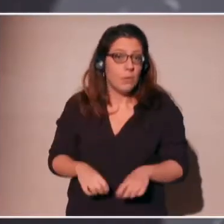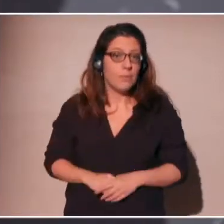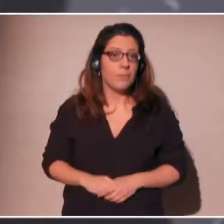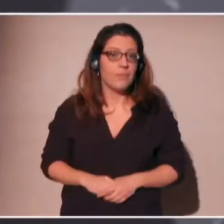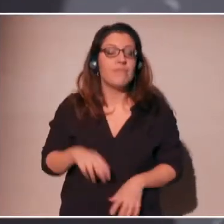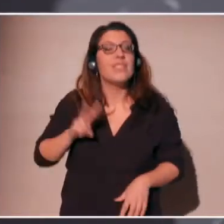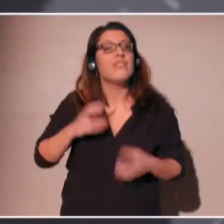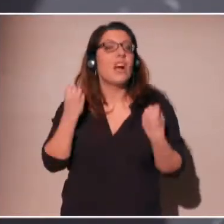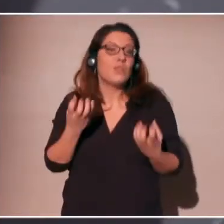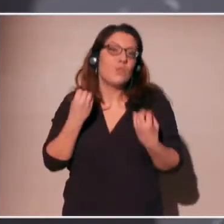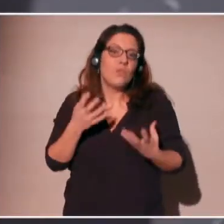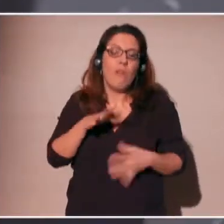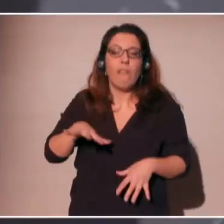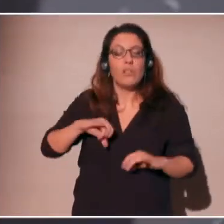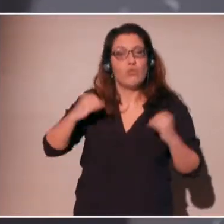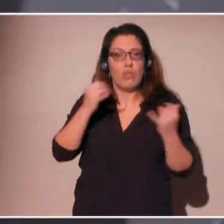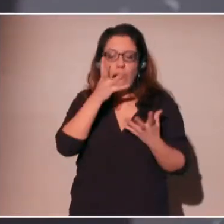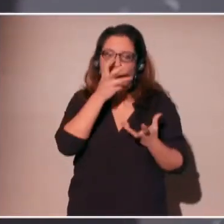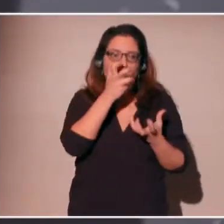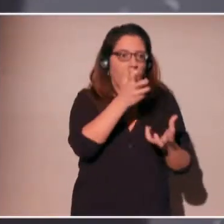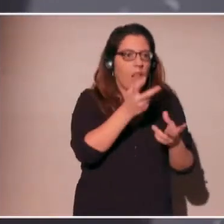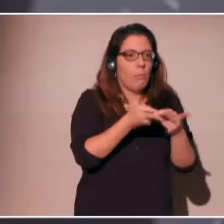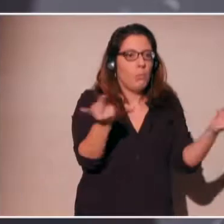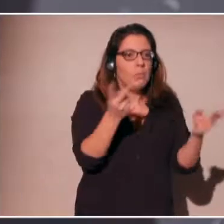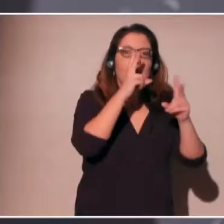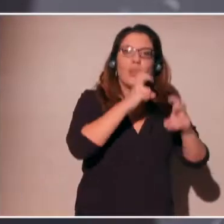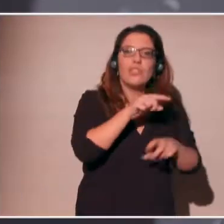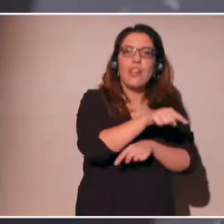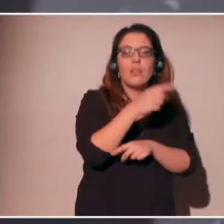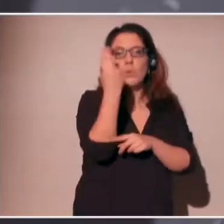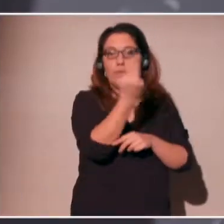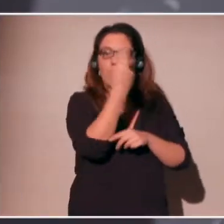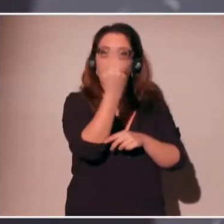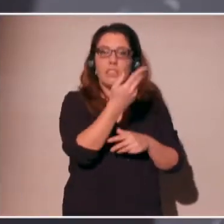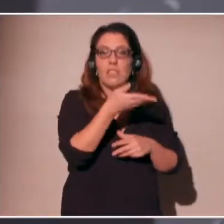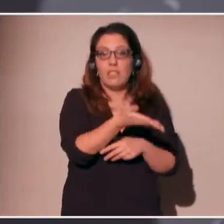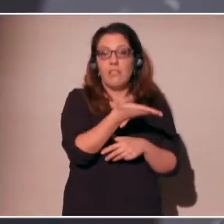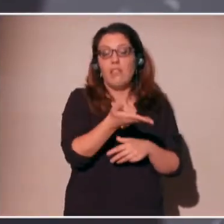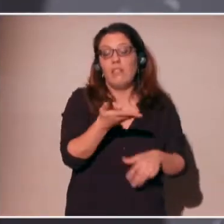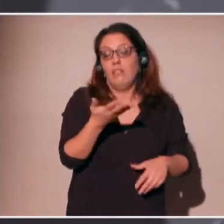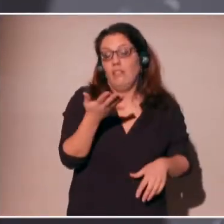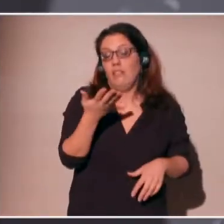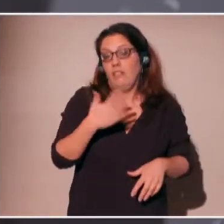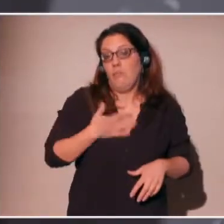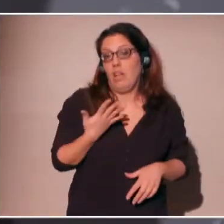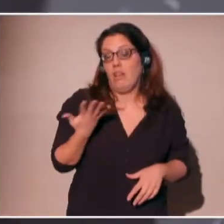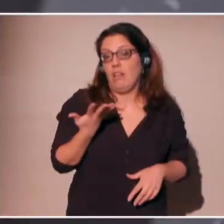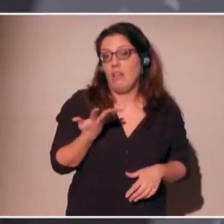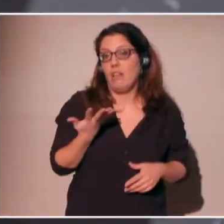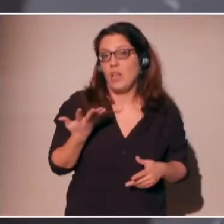Research is always attractive in the public sector, whether it's in the university or in public research, specifically in France.